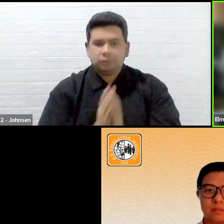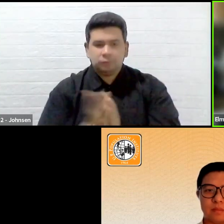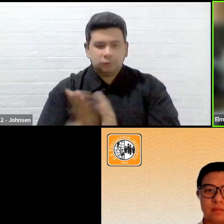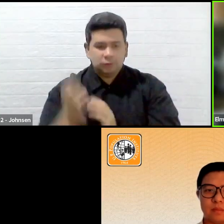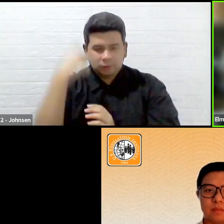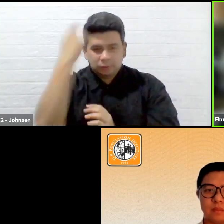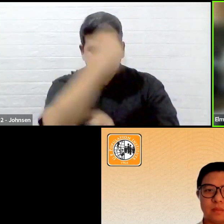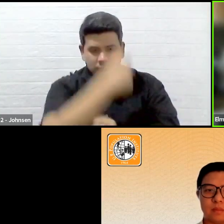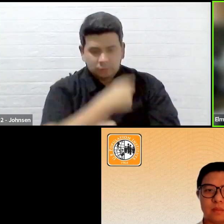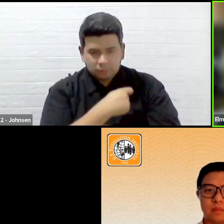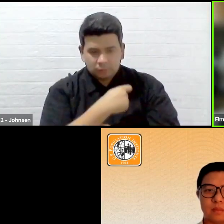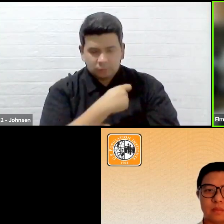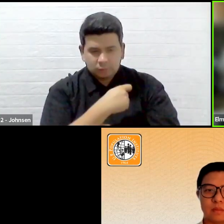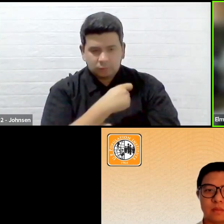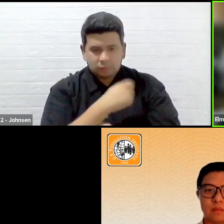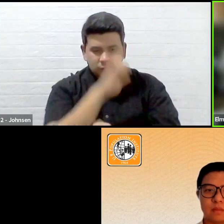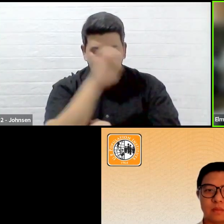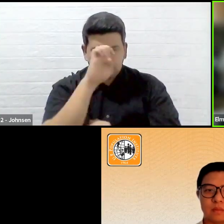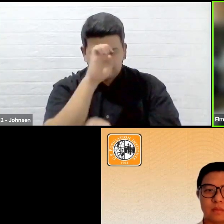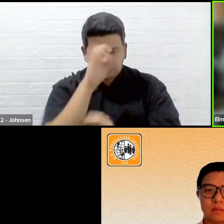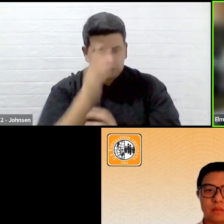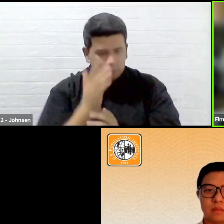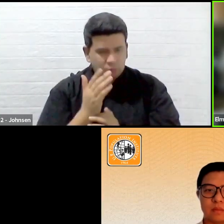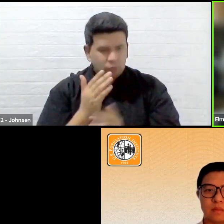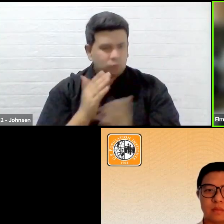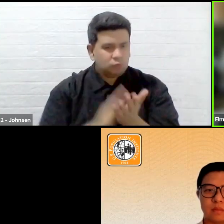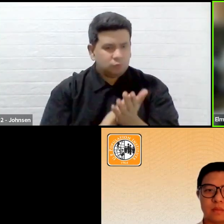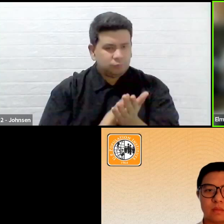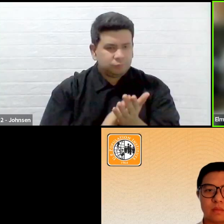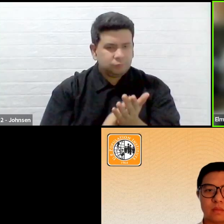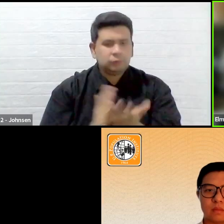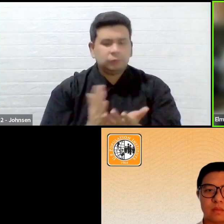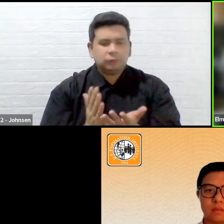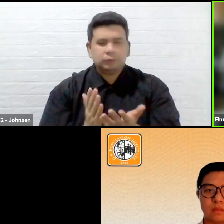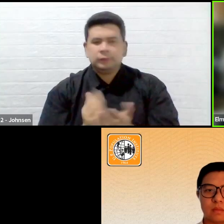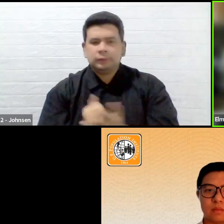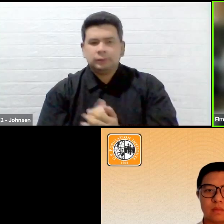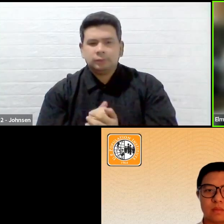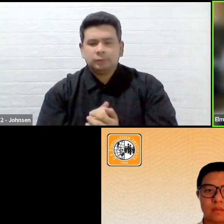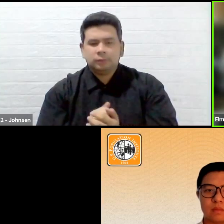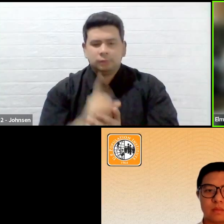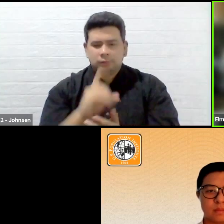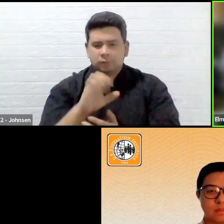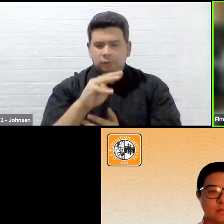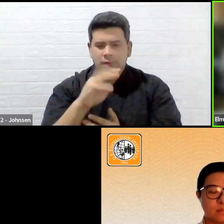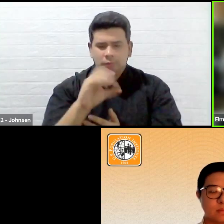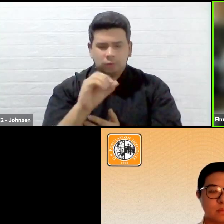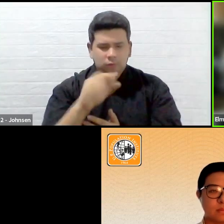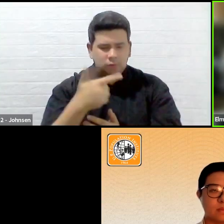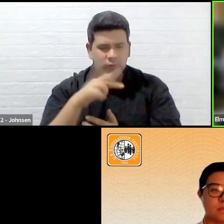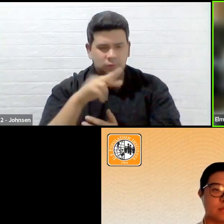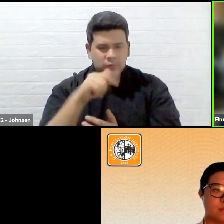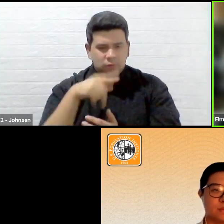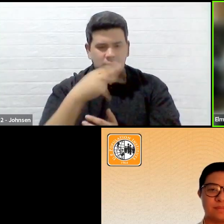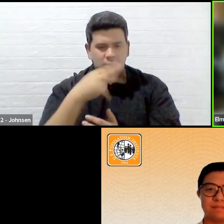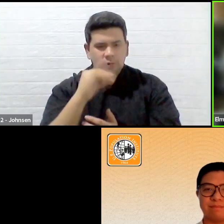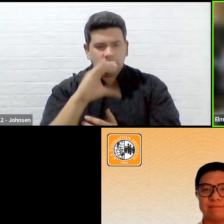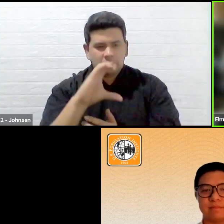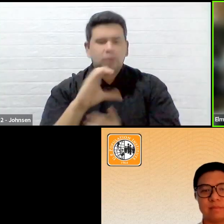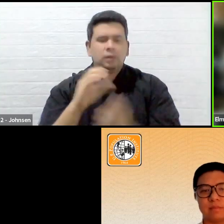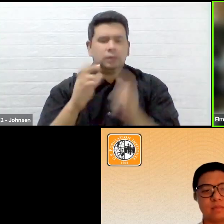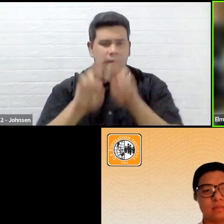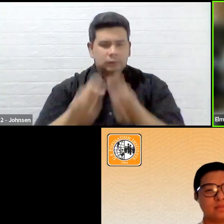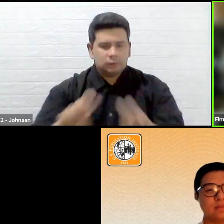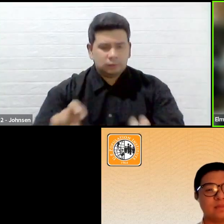the European Doctoral School of Demography from the Max Planck Institute of Demographic Research and the